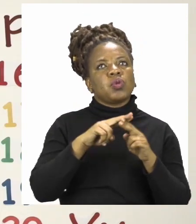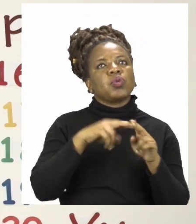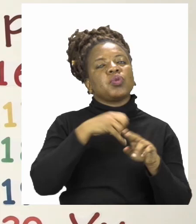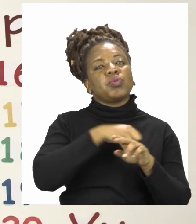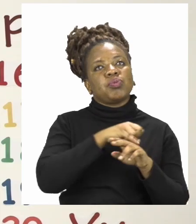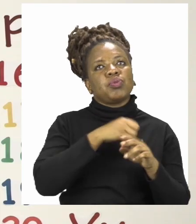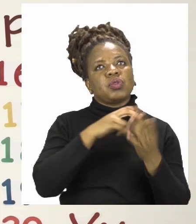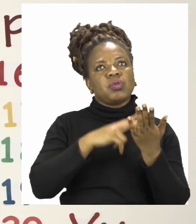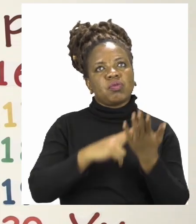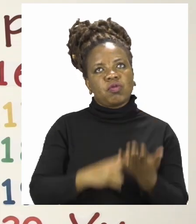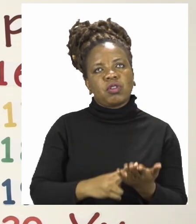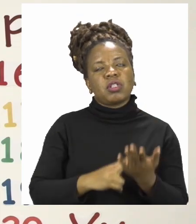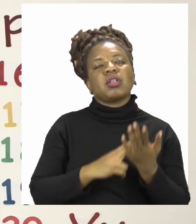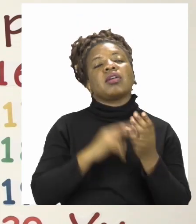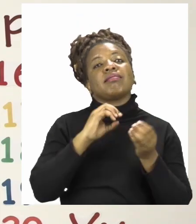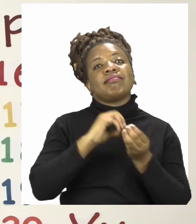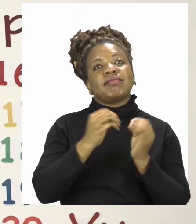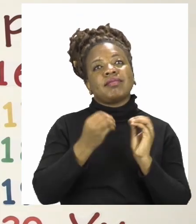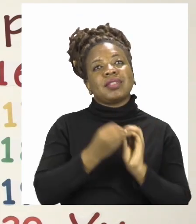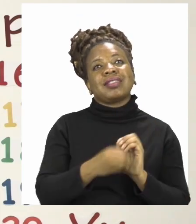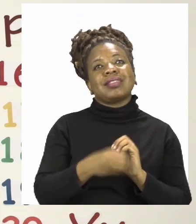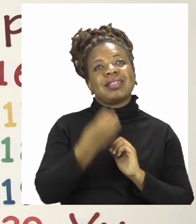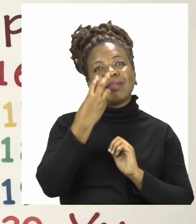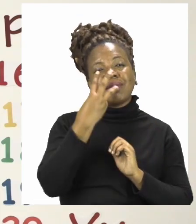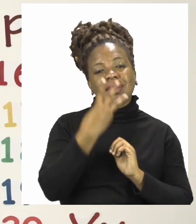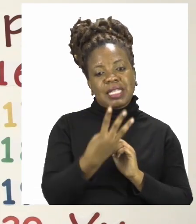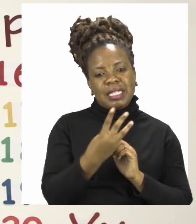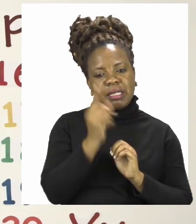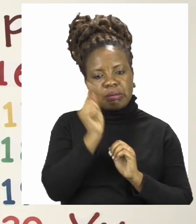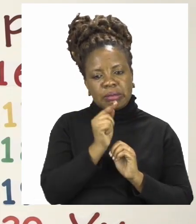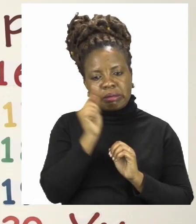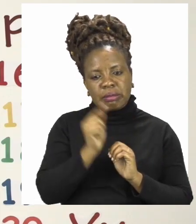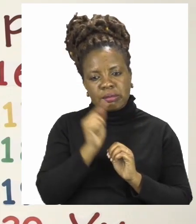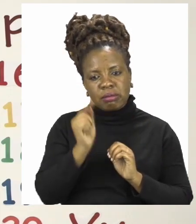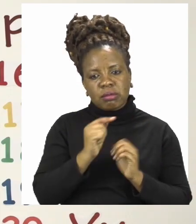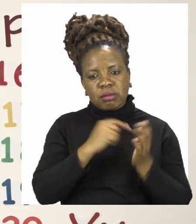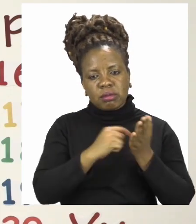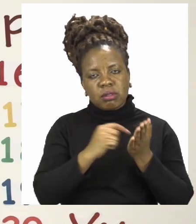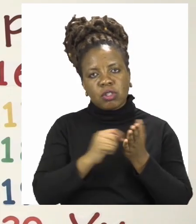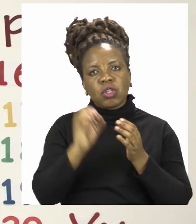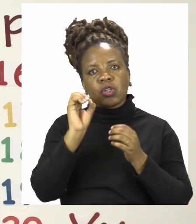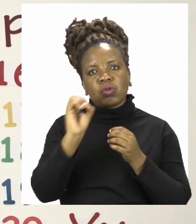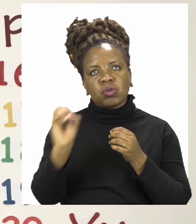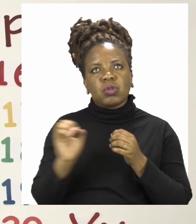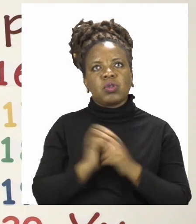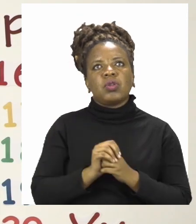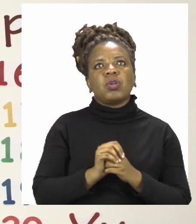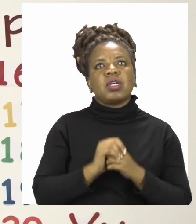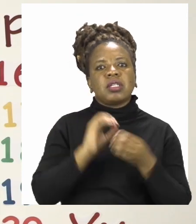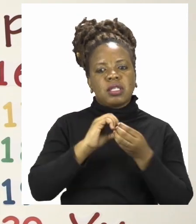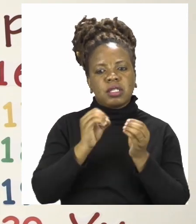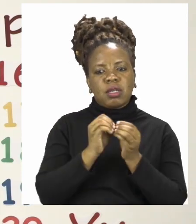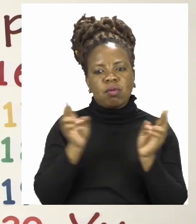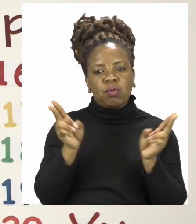zeros and put your answer after you've done that. Take your time, and I'll see you soon after the advert